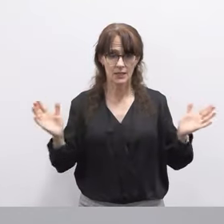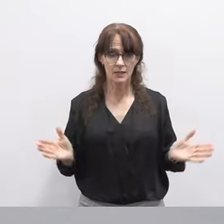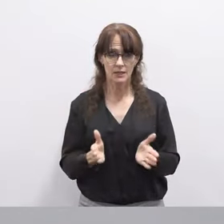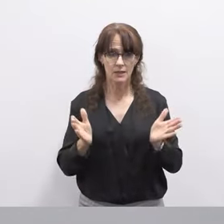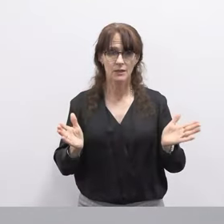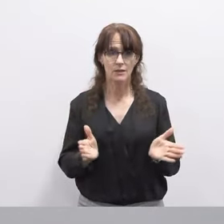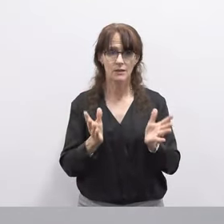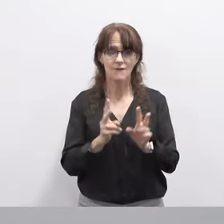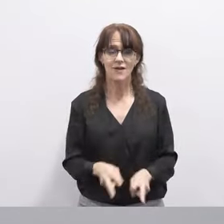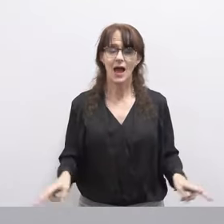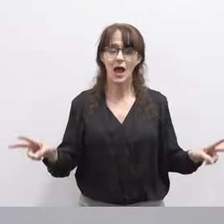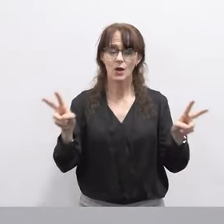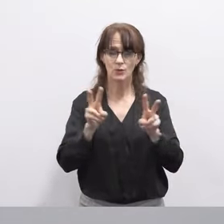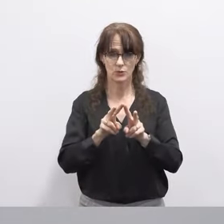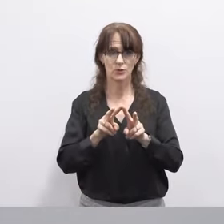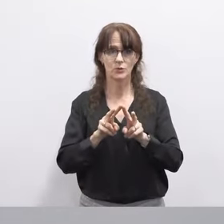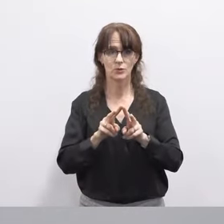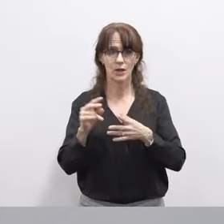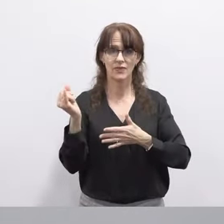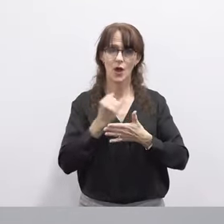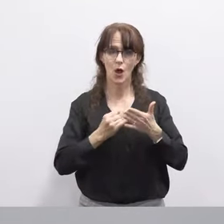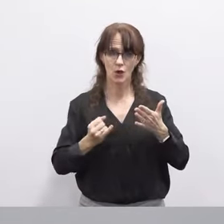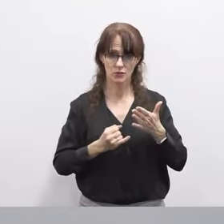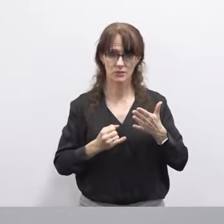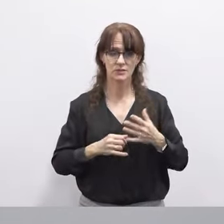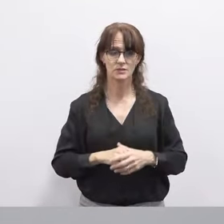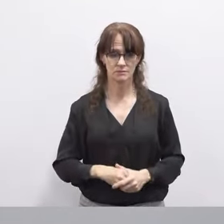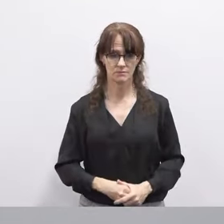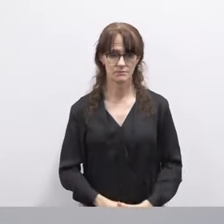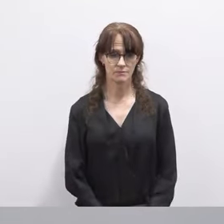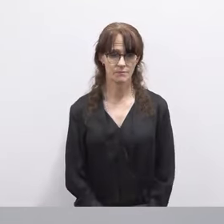such value in the arts.